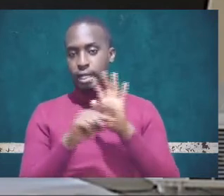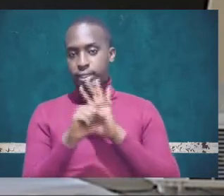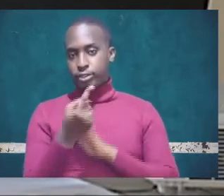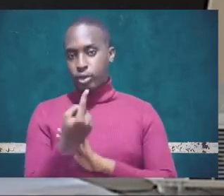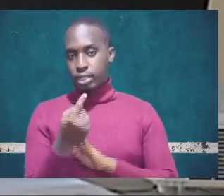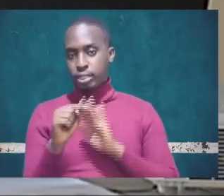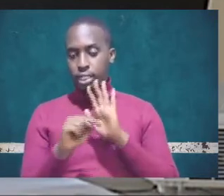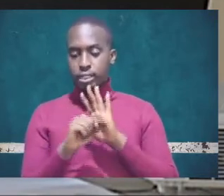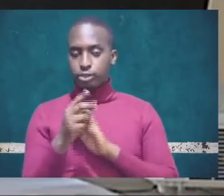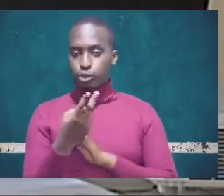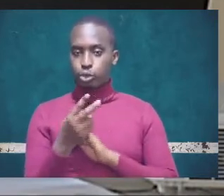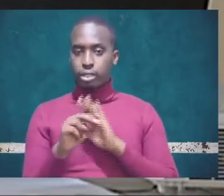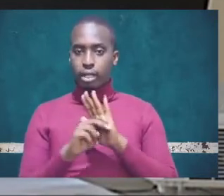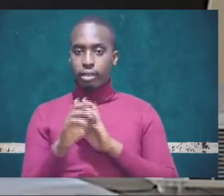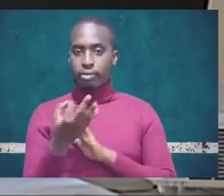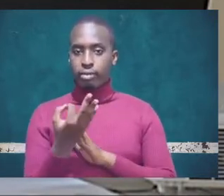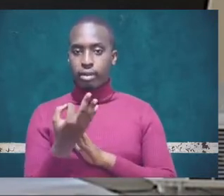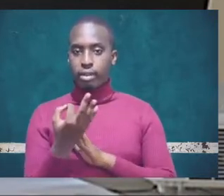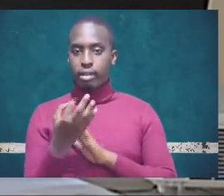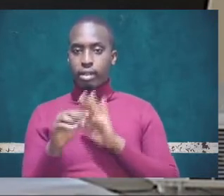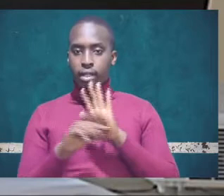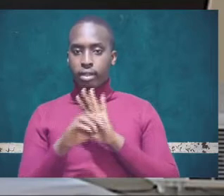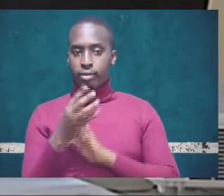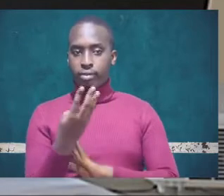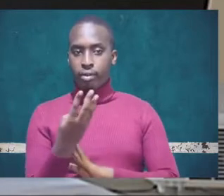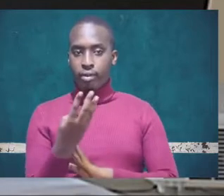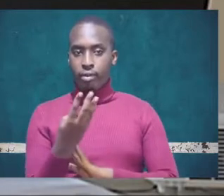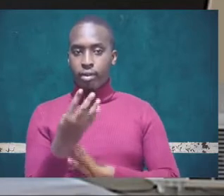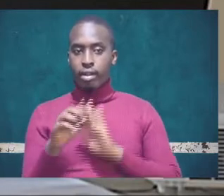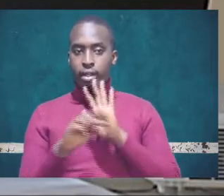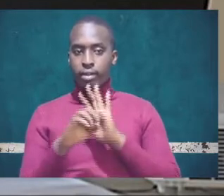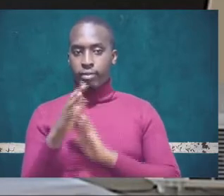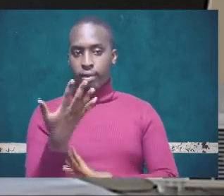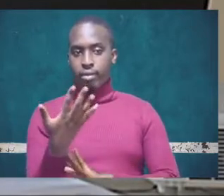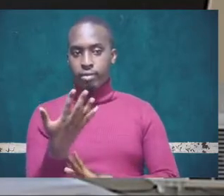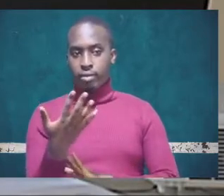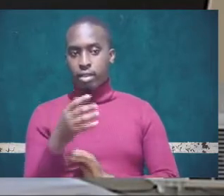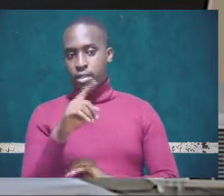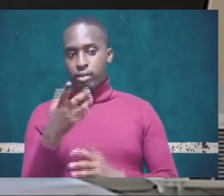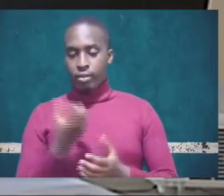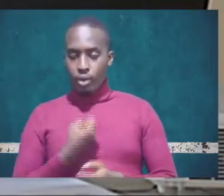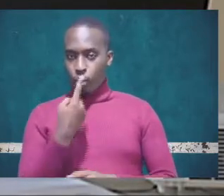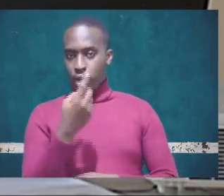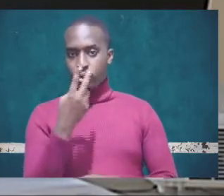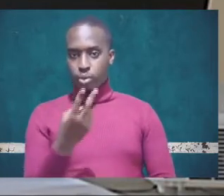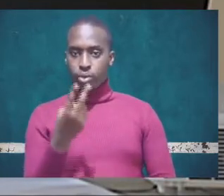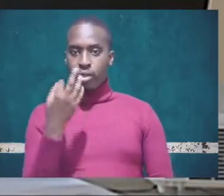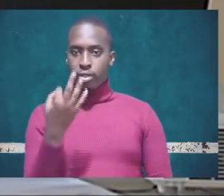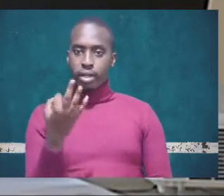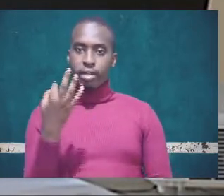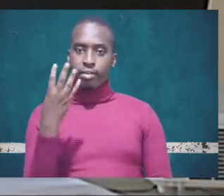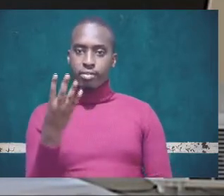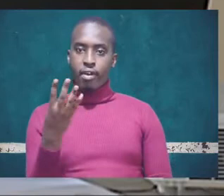1, negative 2, negative 3, negative 4, negative 5. We have 1, 2,